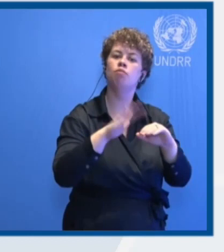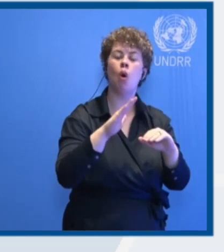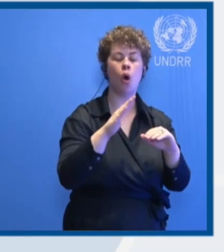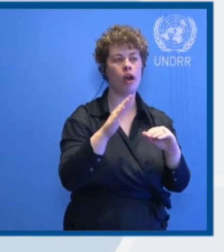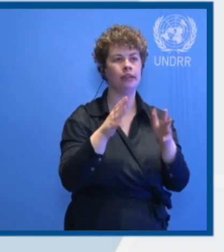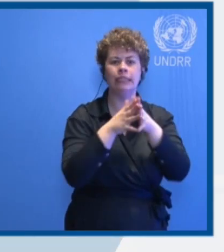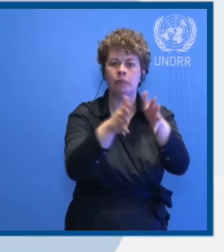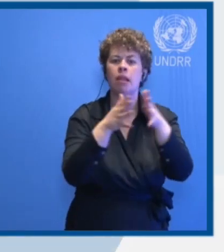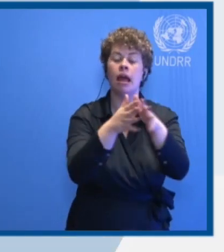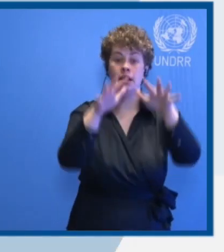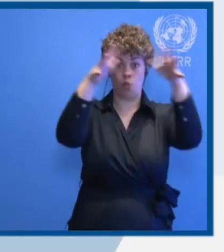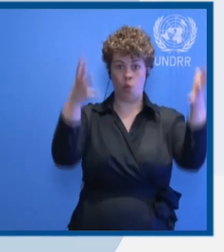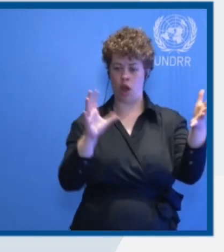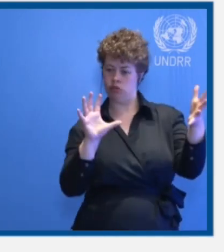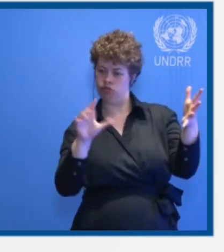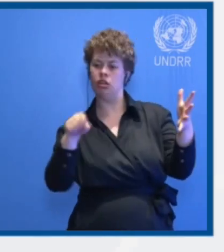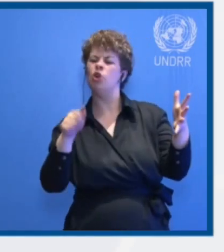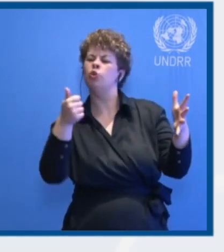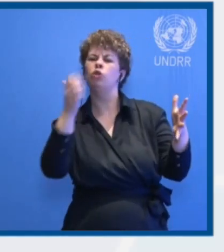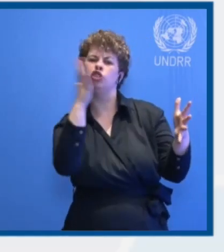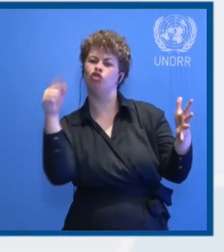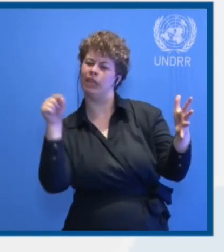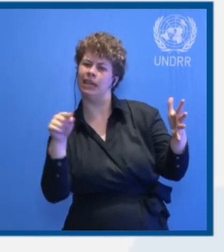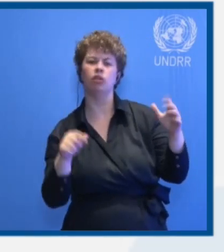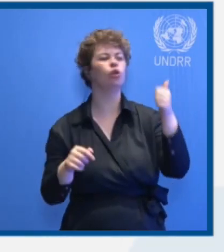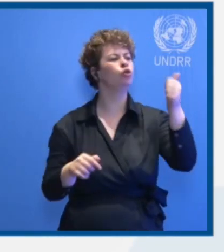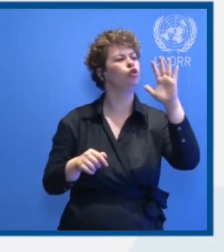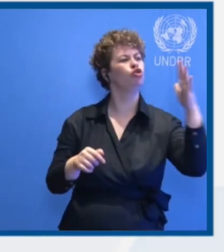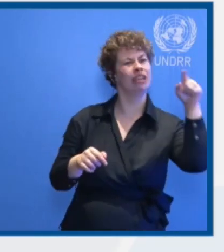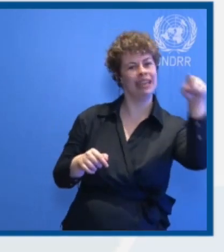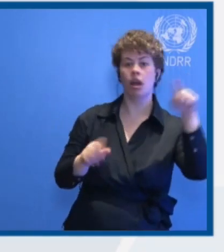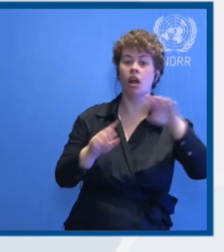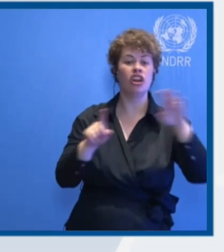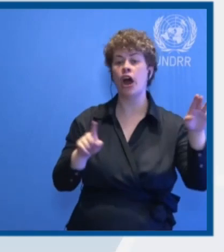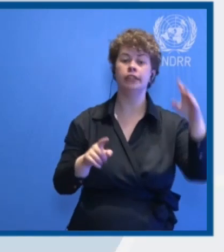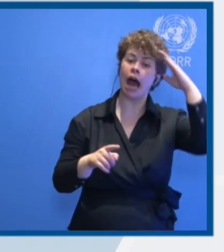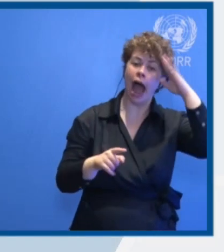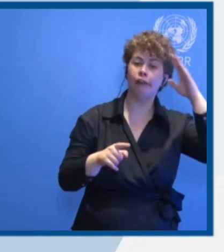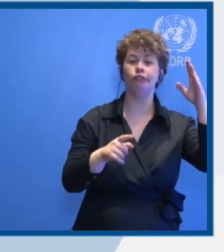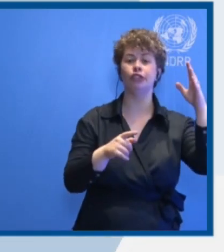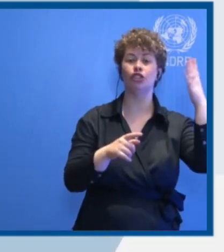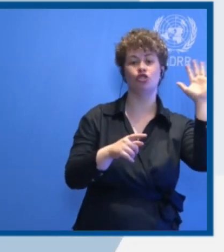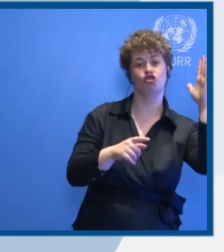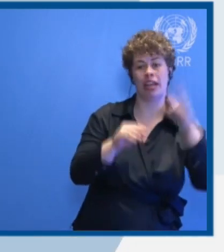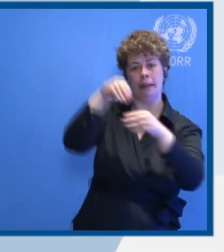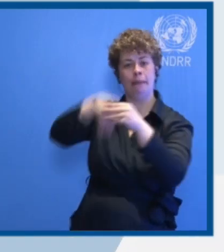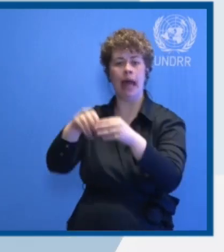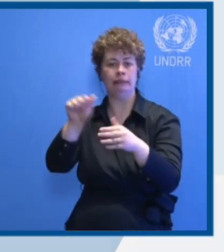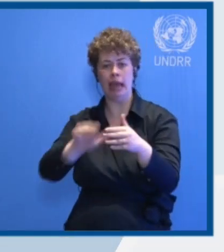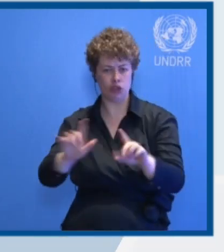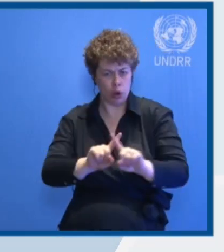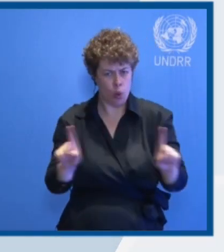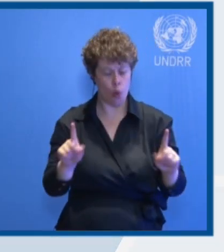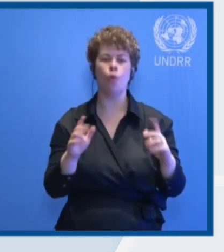regions, to be able to do them in an efficient way that creates more credibility and certainty